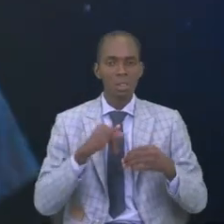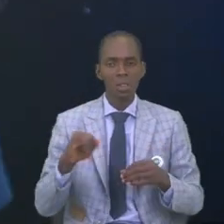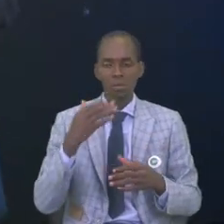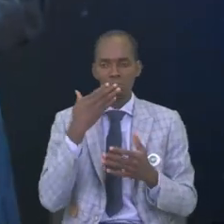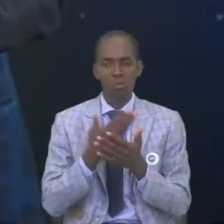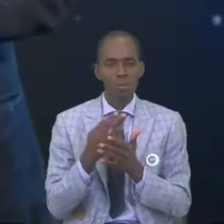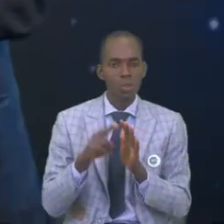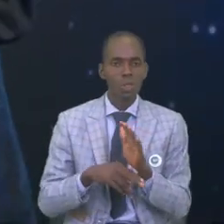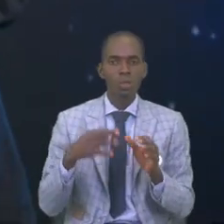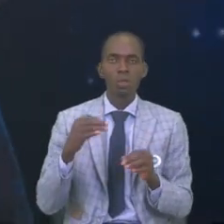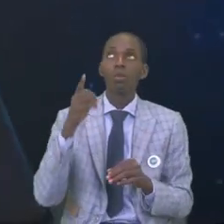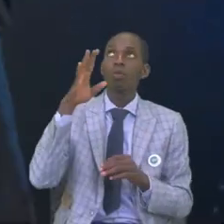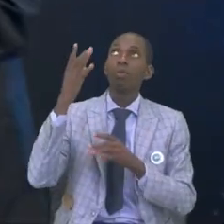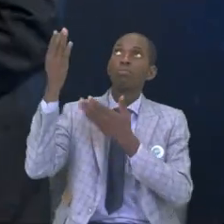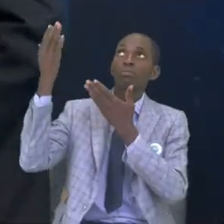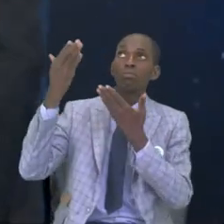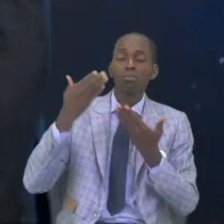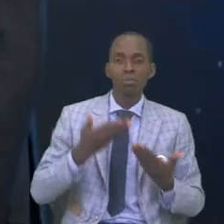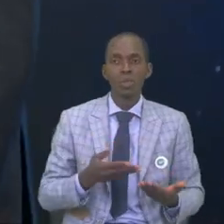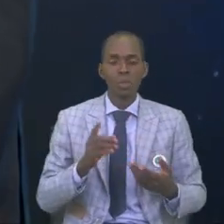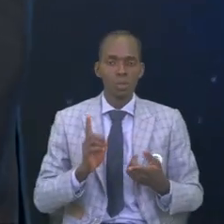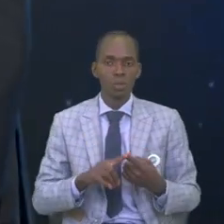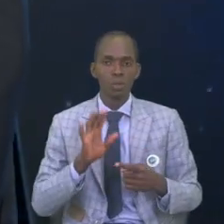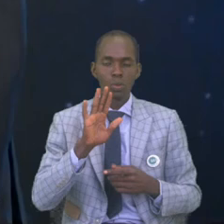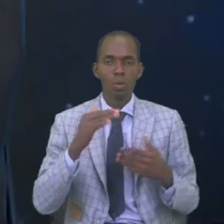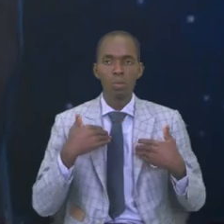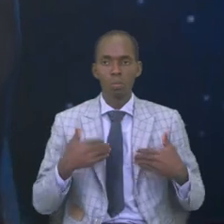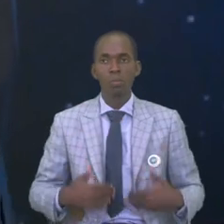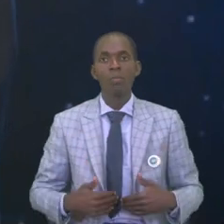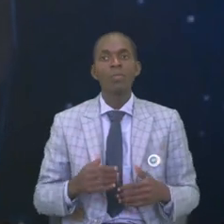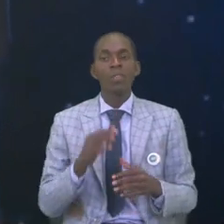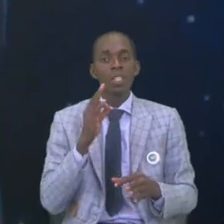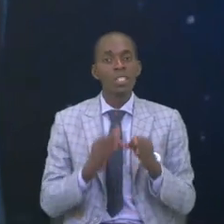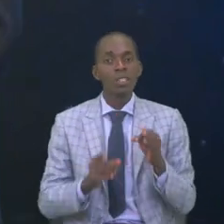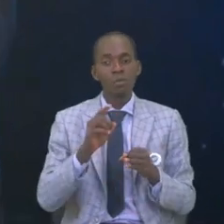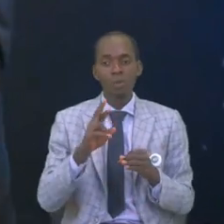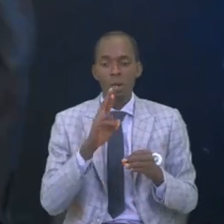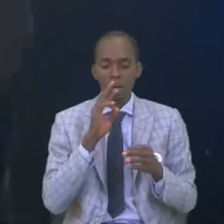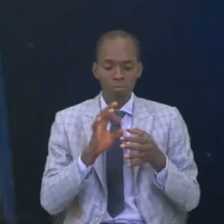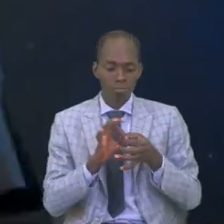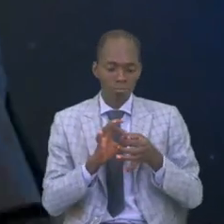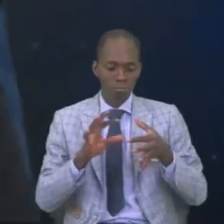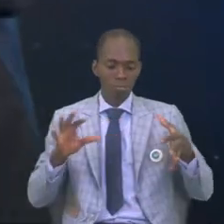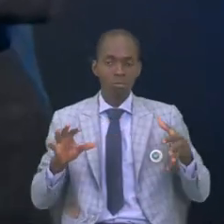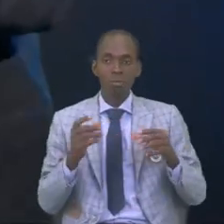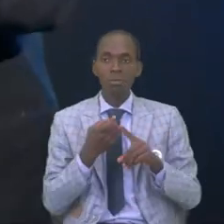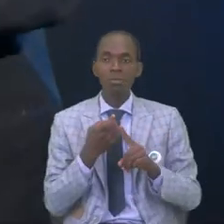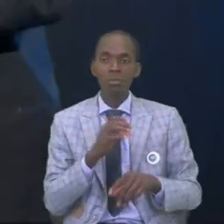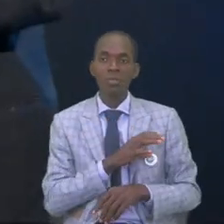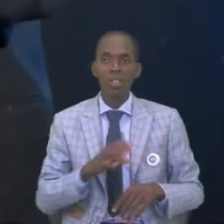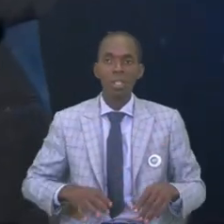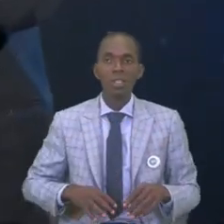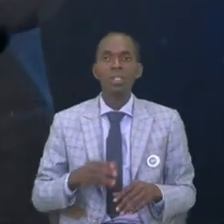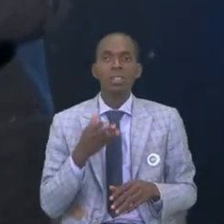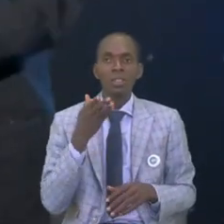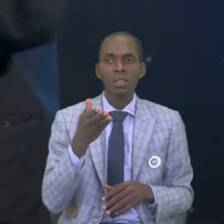from heaven to come into the body. If you are disconnected from Christ, if you don't have Christ, if all you have